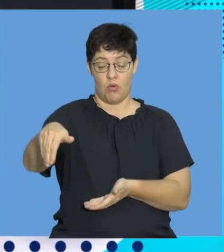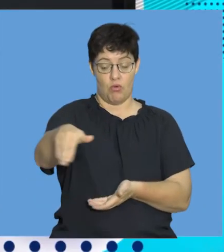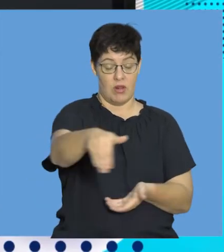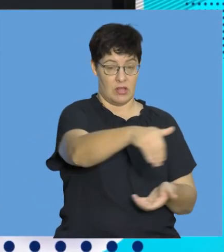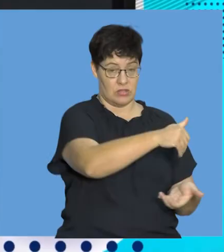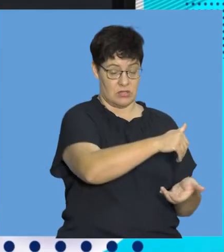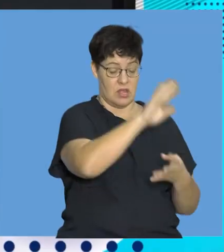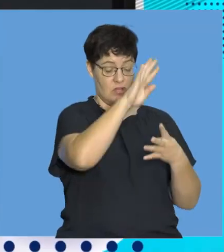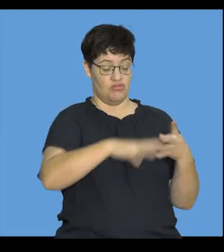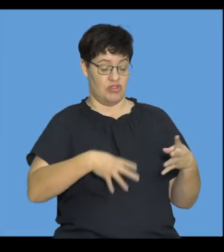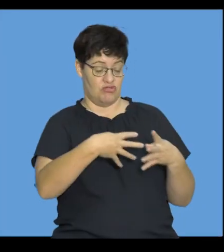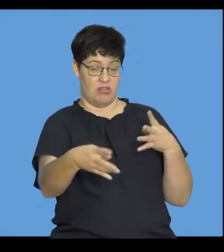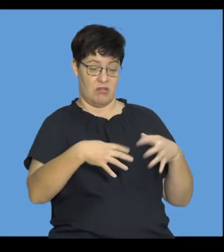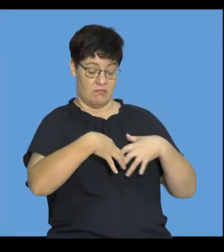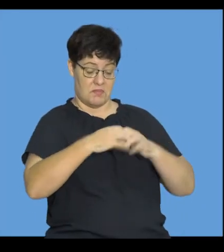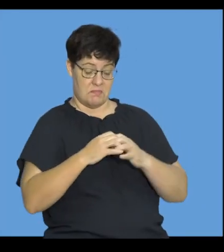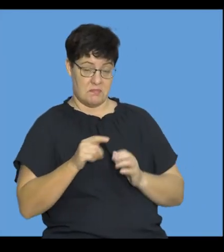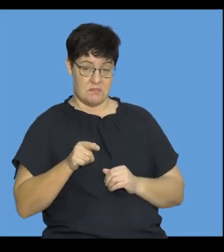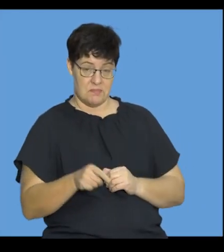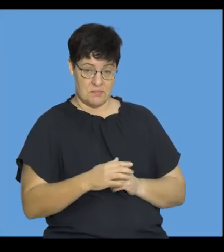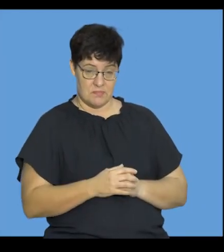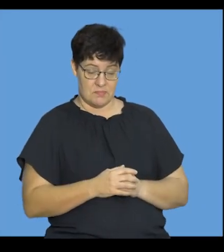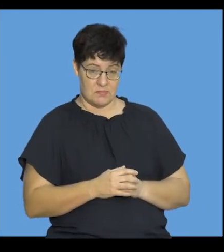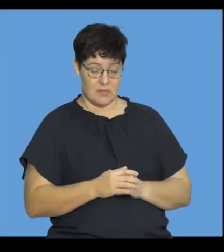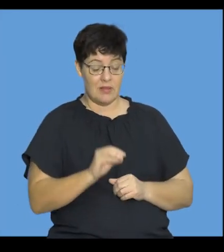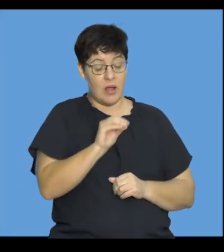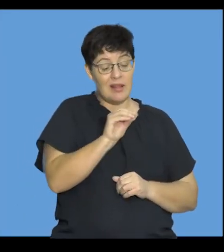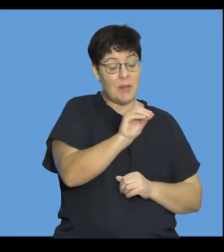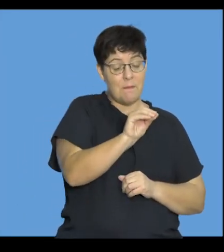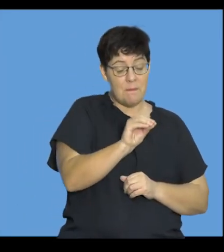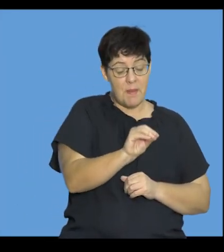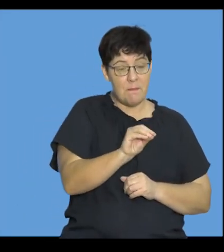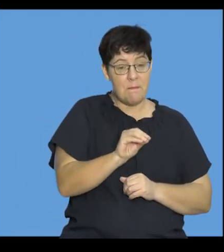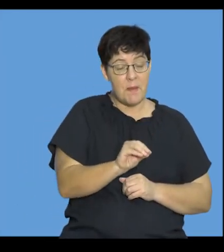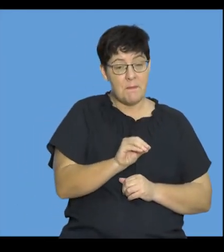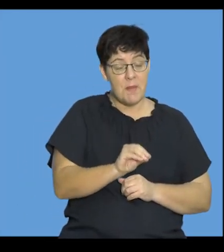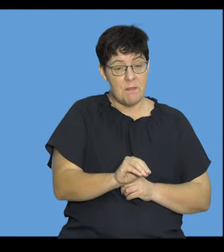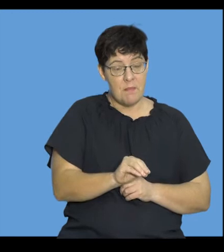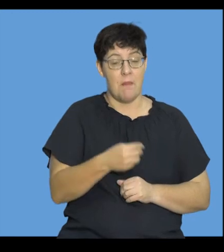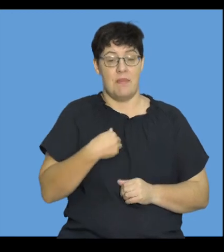remember, this will reflect the amounts expected.